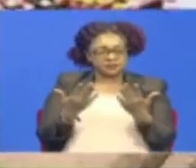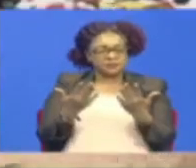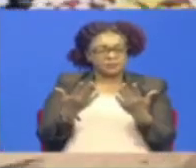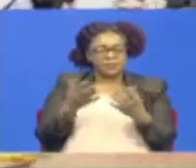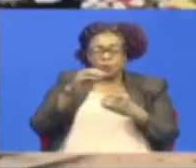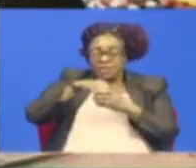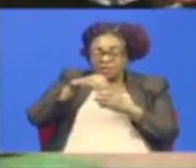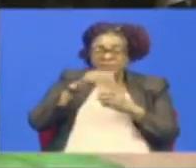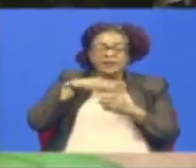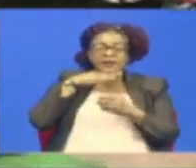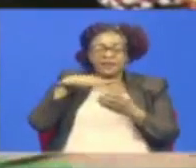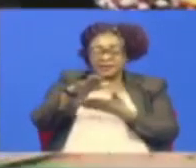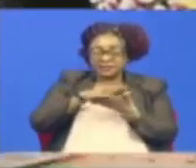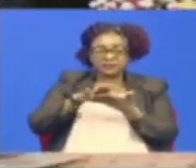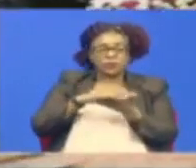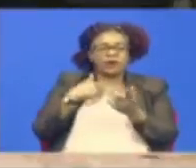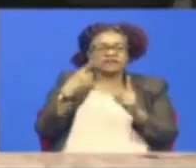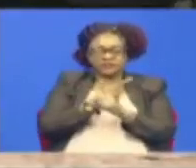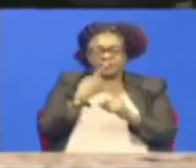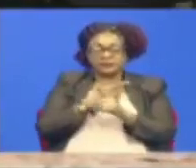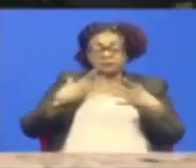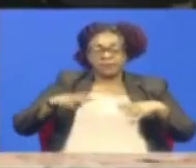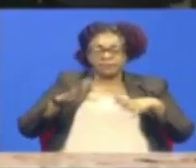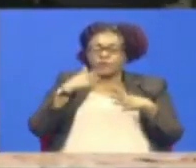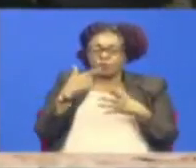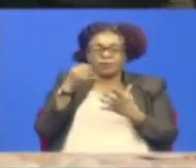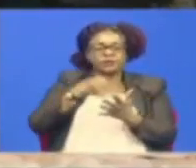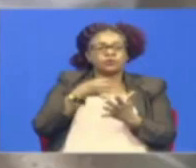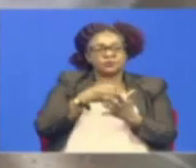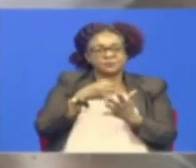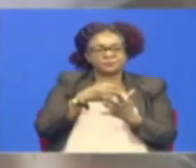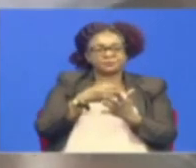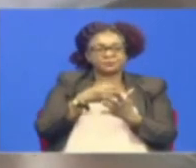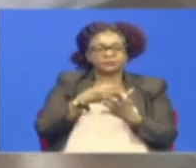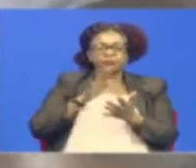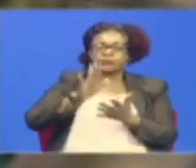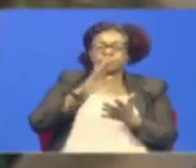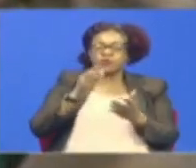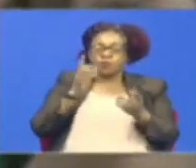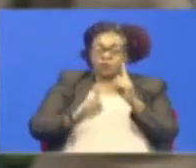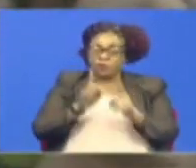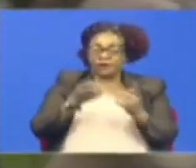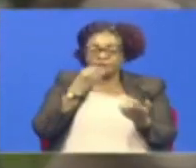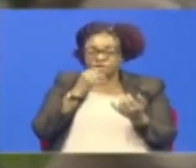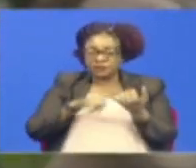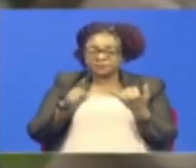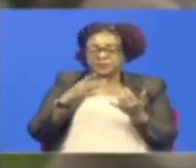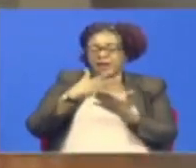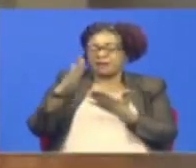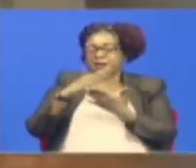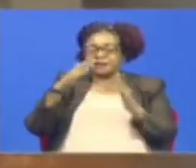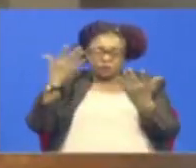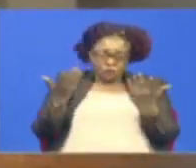death industry, there are a number of players who include catering service providers, hired or professional